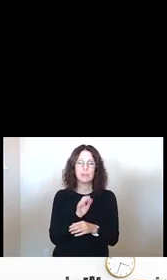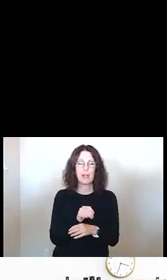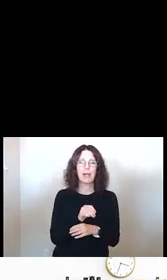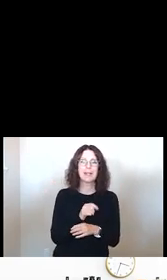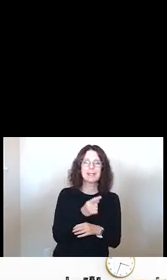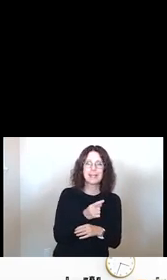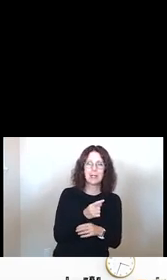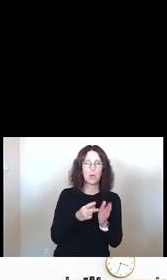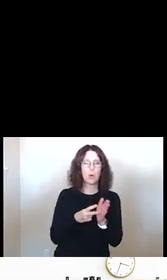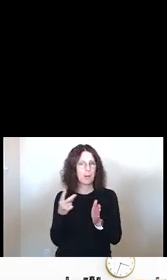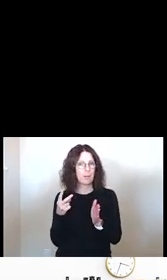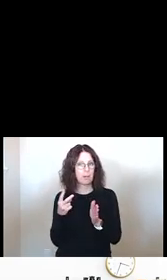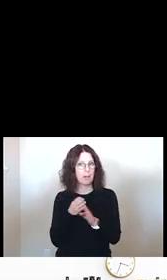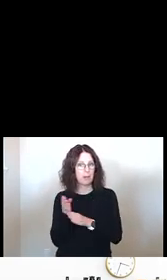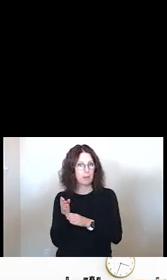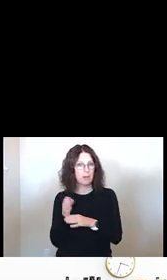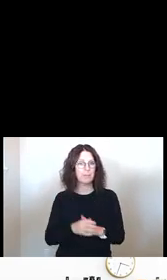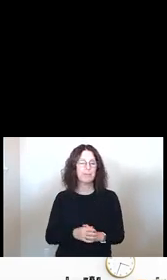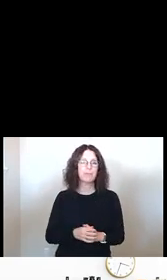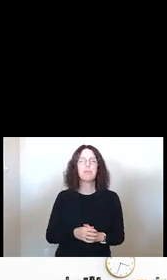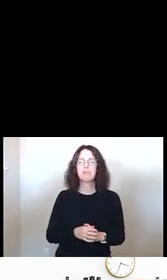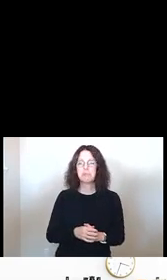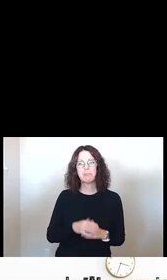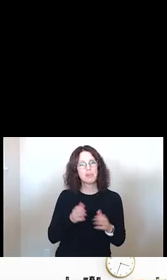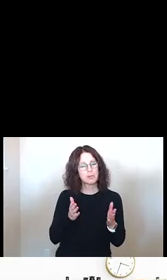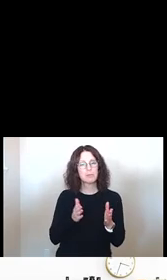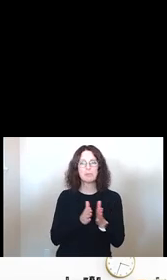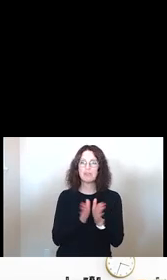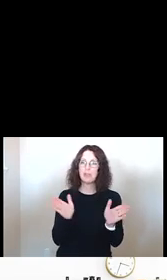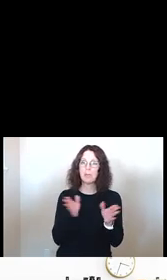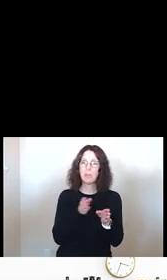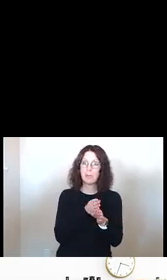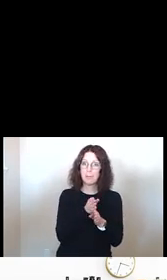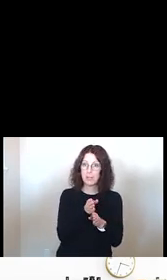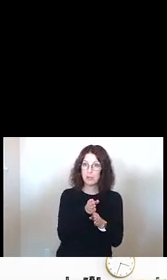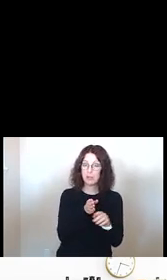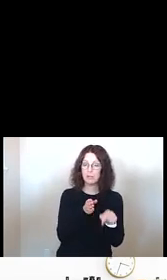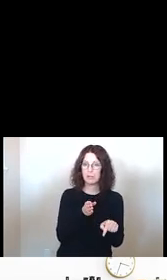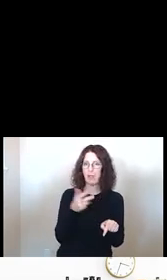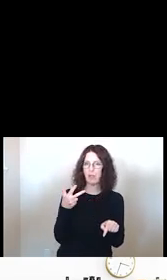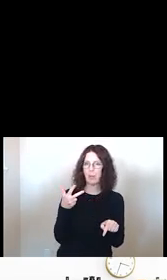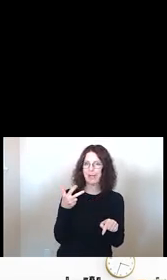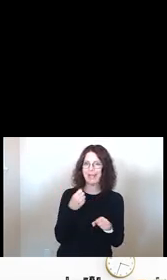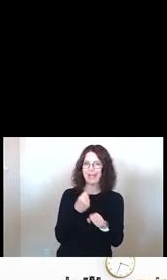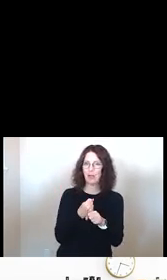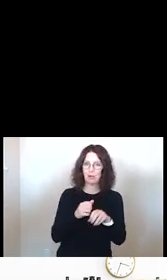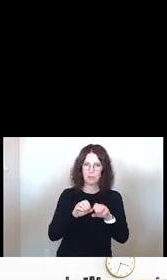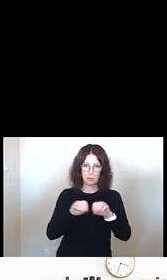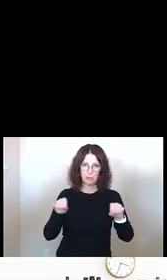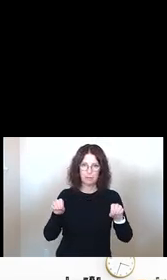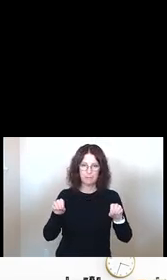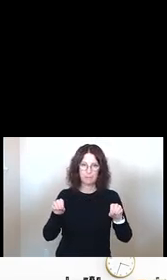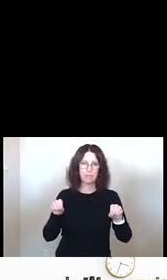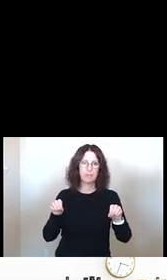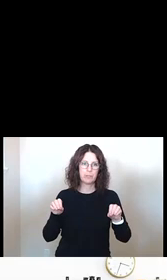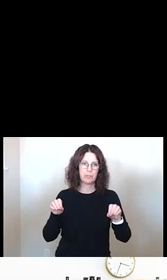general major or a minor. The general major is a 3-year degree, and that